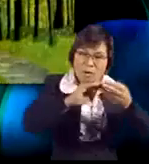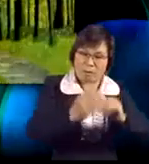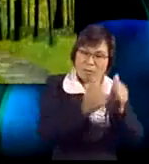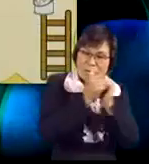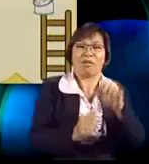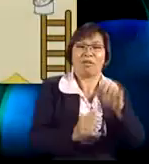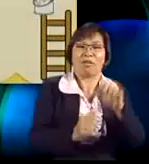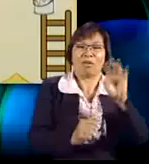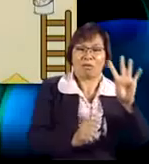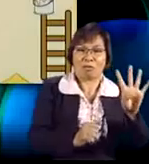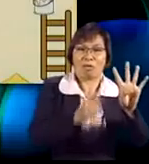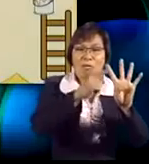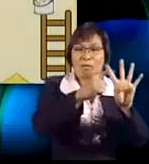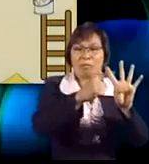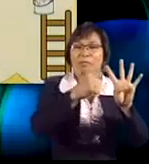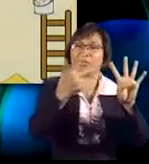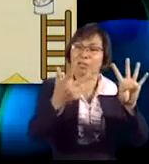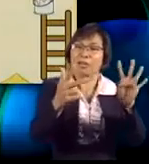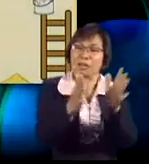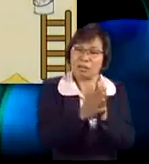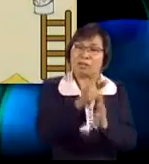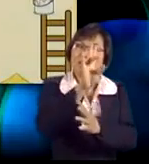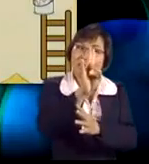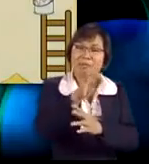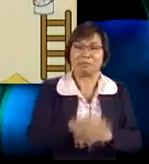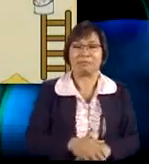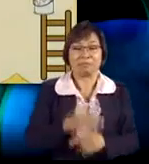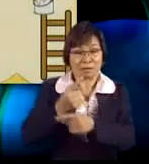first. We add the whole numbers together.